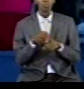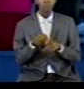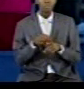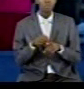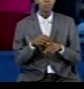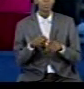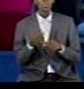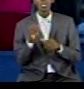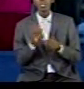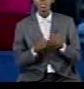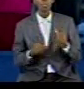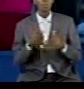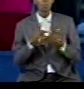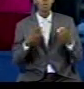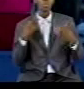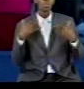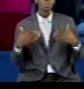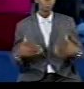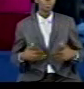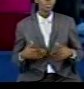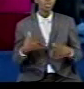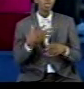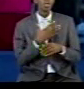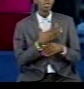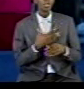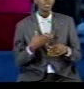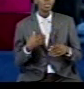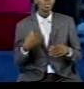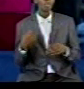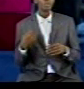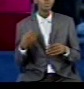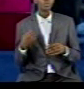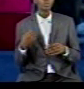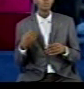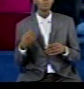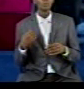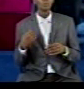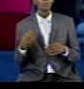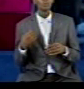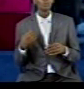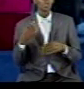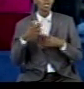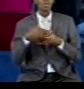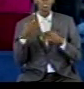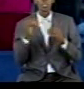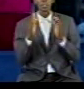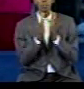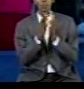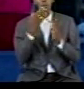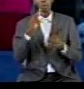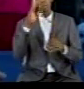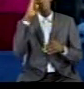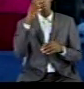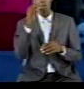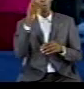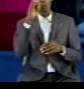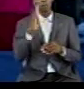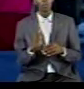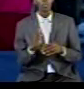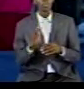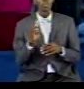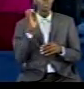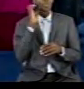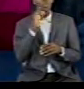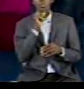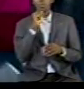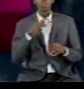me. I cannot stay 1 minute without scratching my body, my private part. But after the prayer of the man of God last night, I did not feel anything. All the blood that was